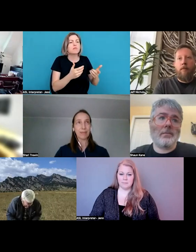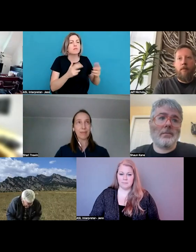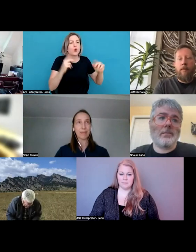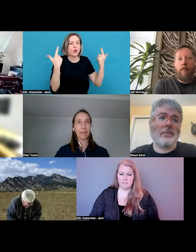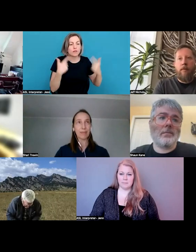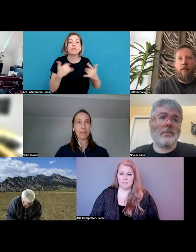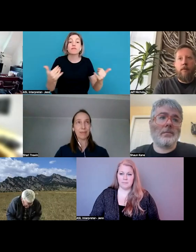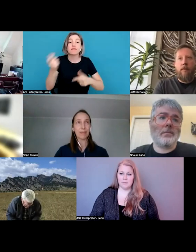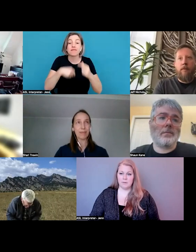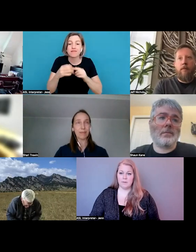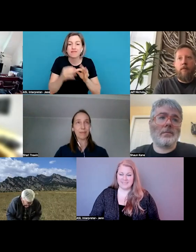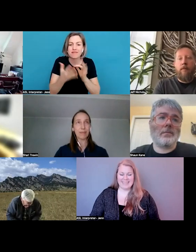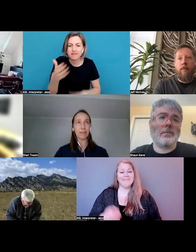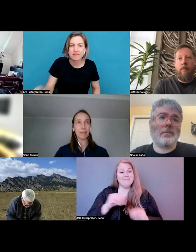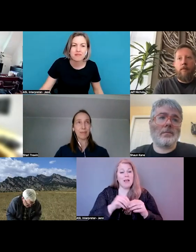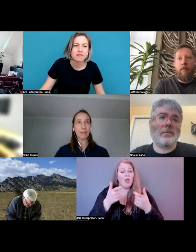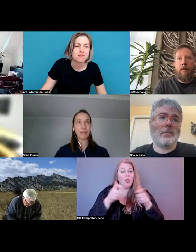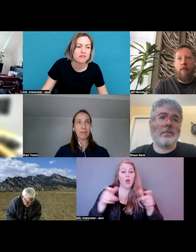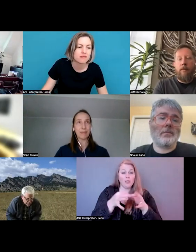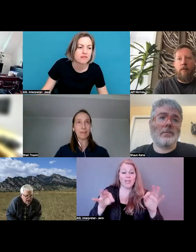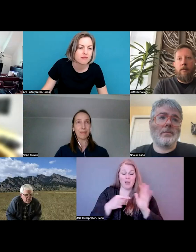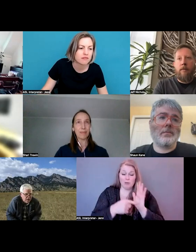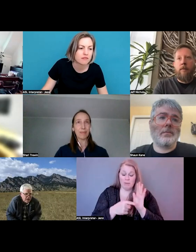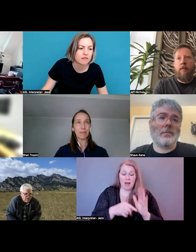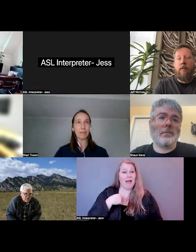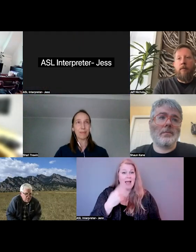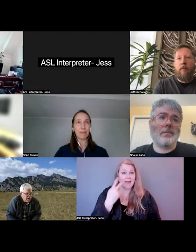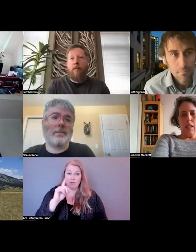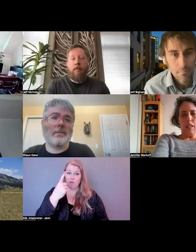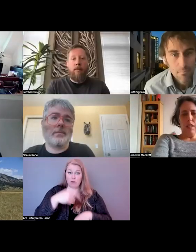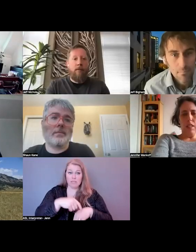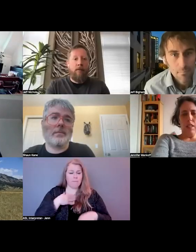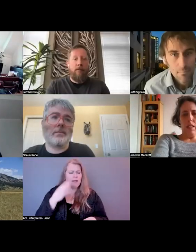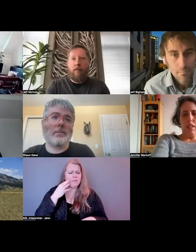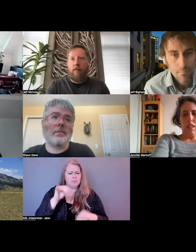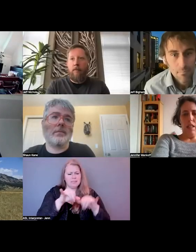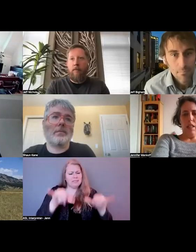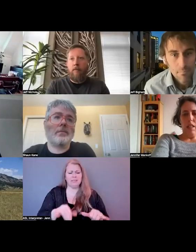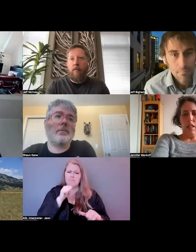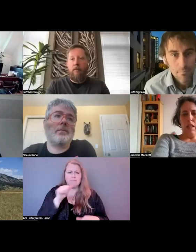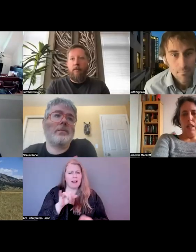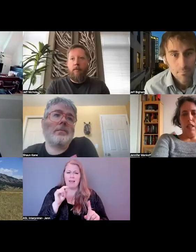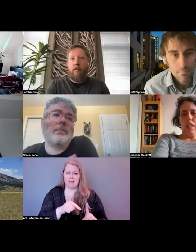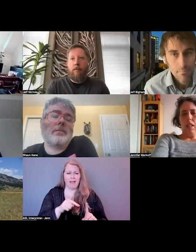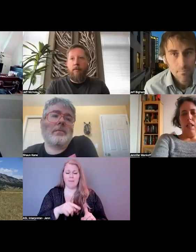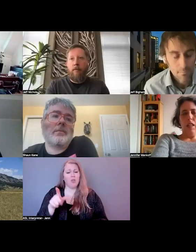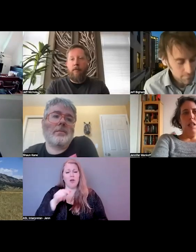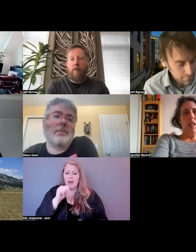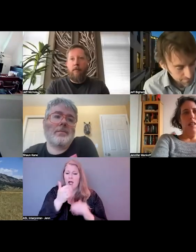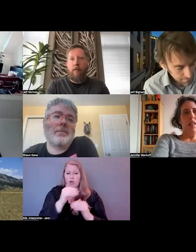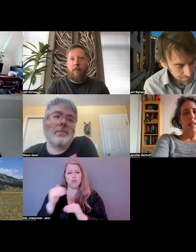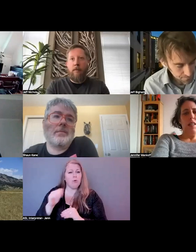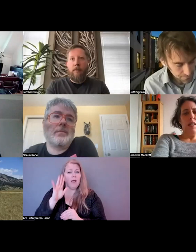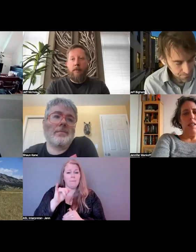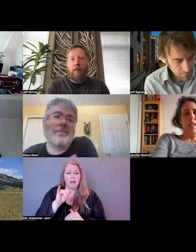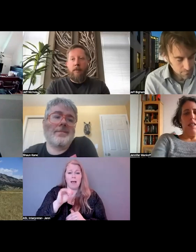language models, for all their faults, we're seeing for the first time in my experience, systems that aren't like that. They're not constrained by a